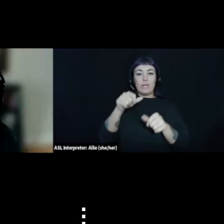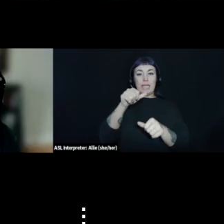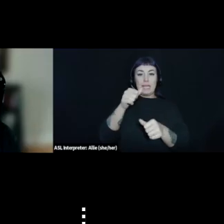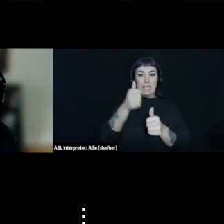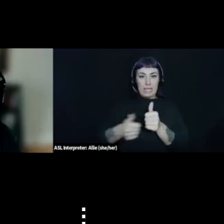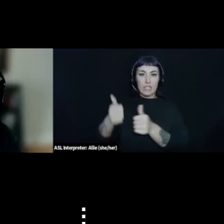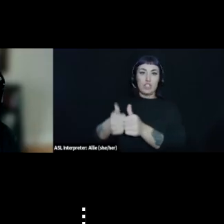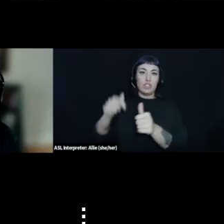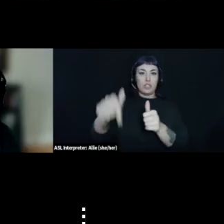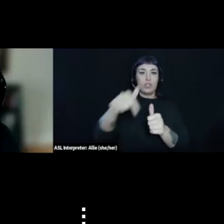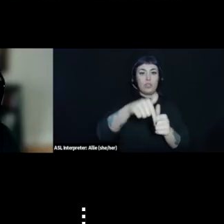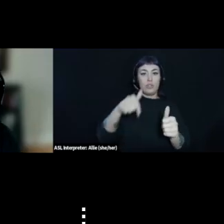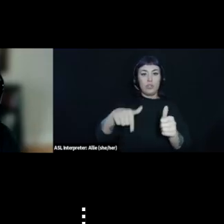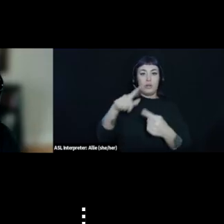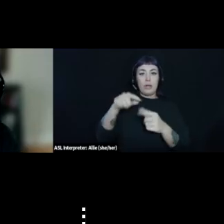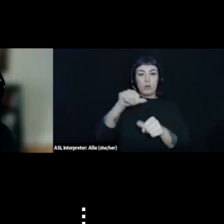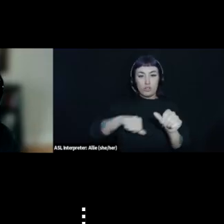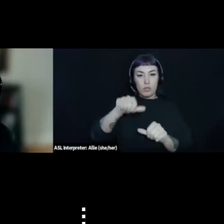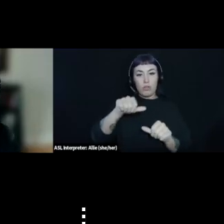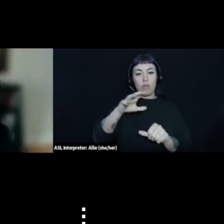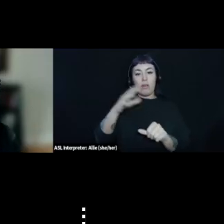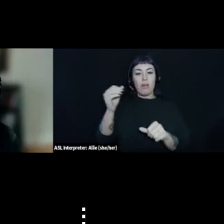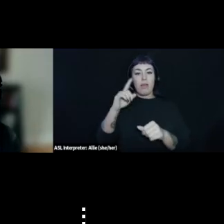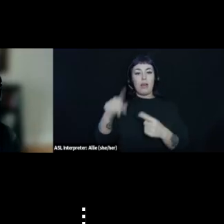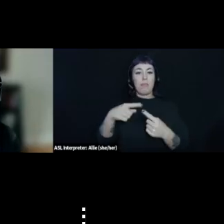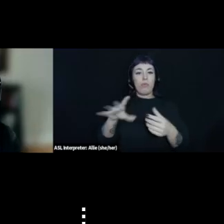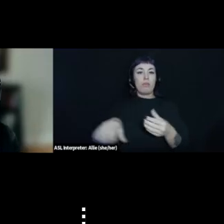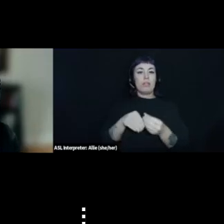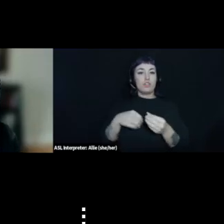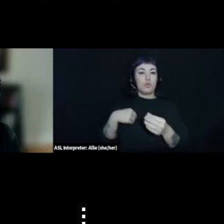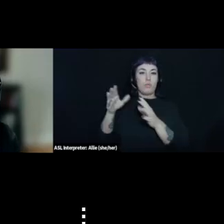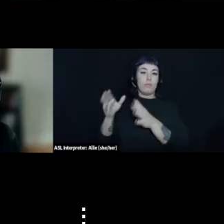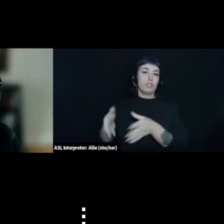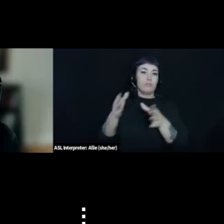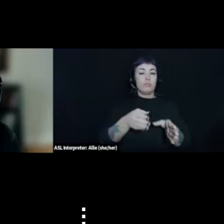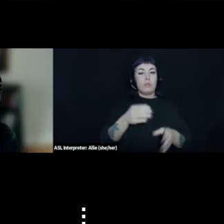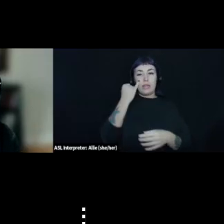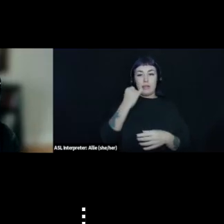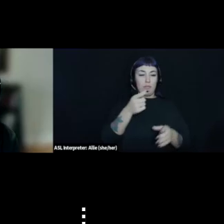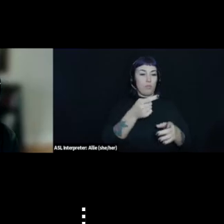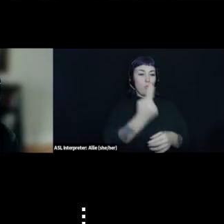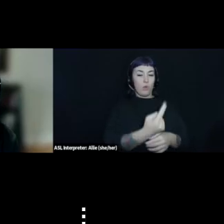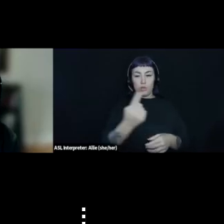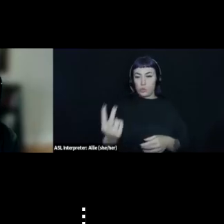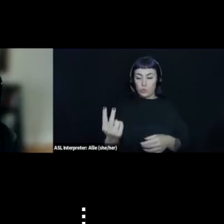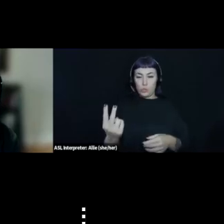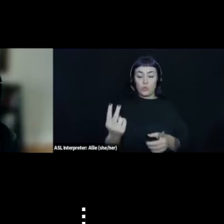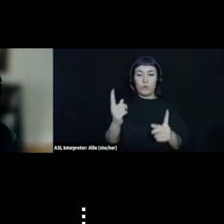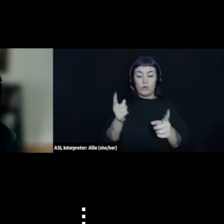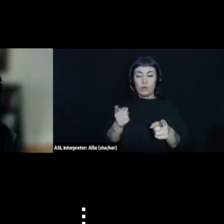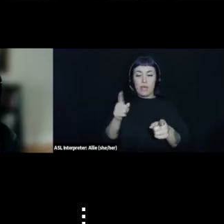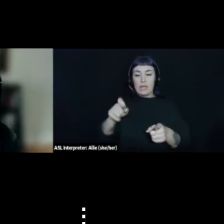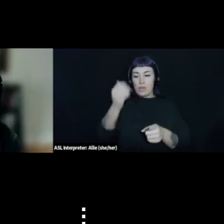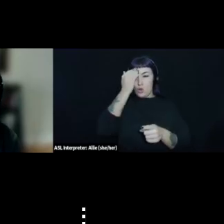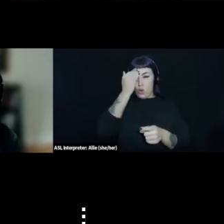party, both about each other and about the additional party. So if I'm with person one and person two, I need